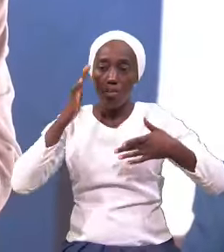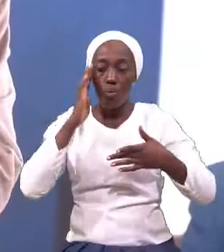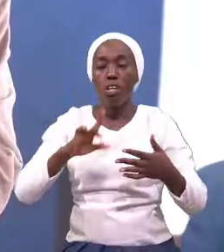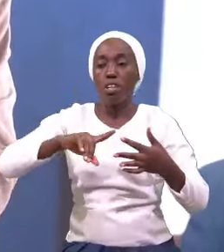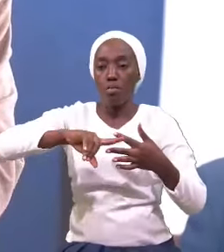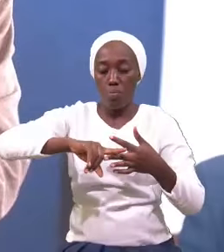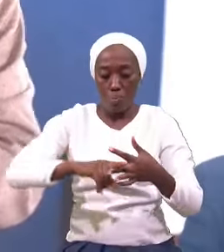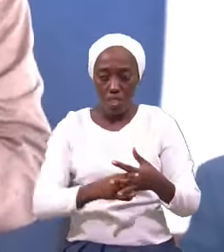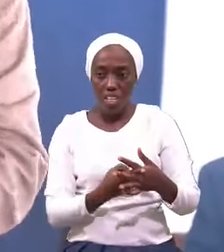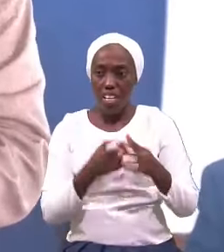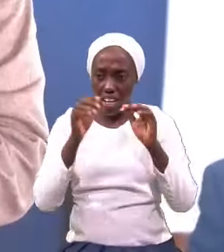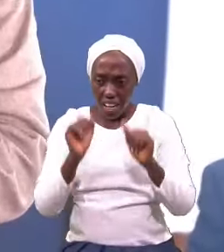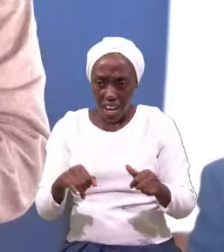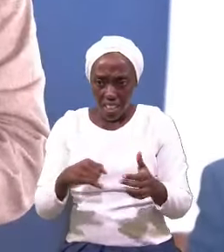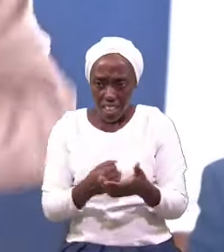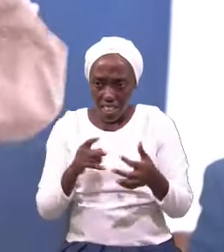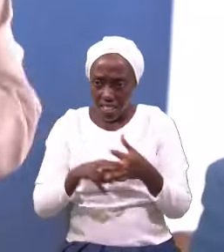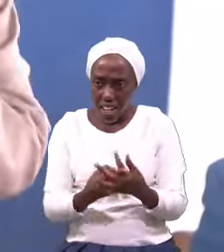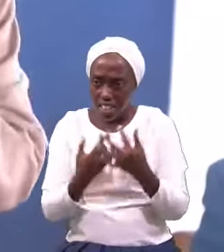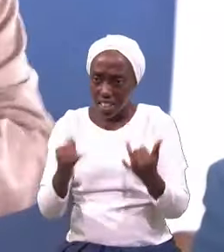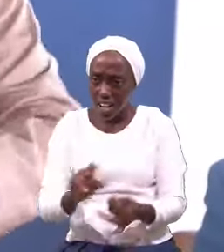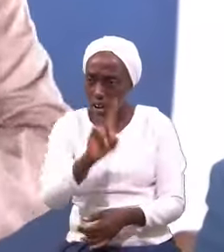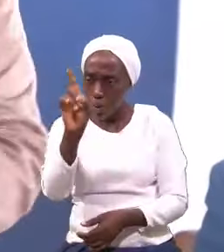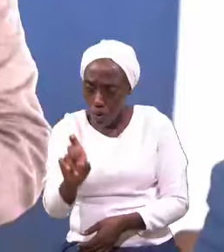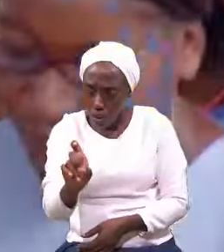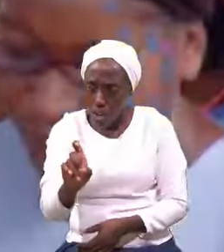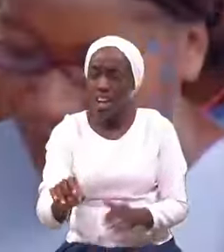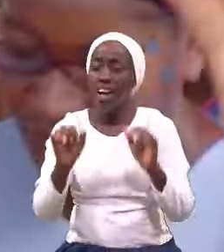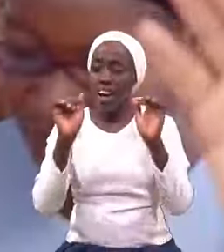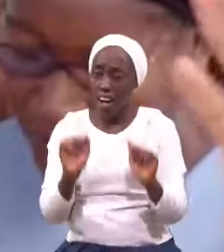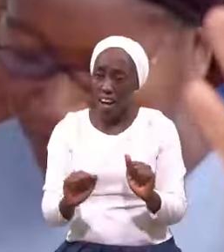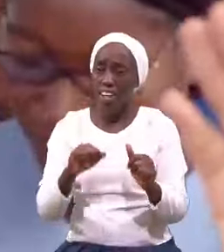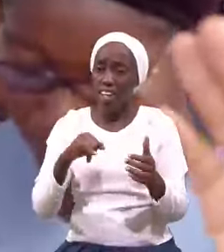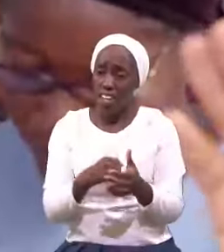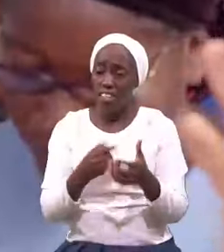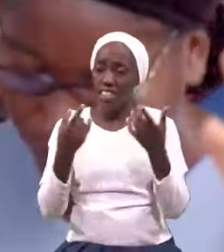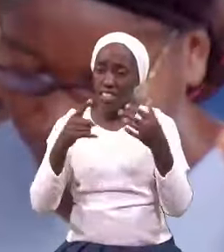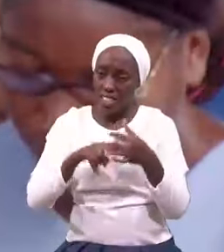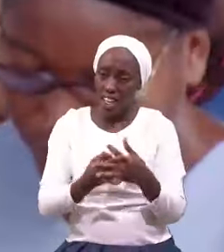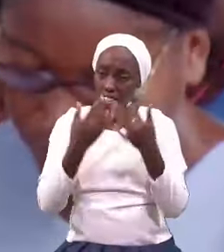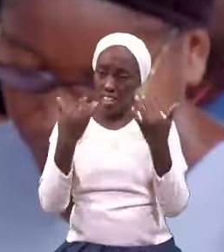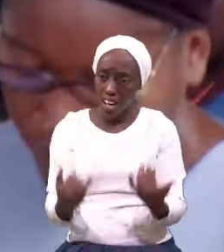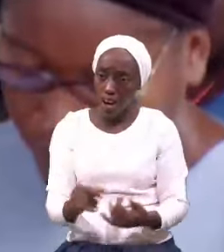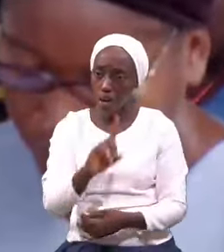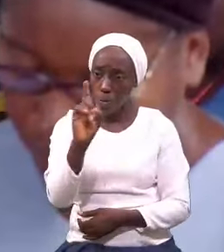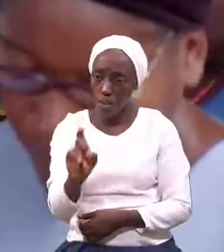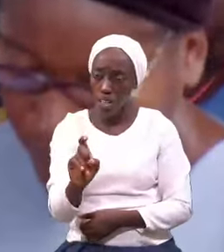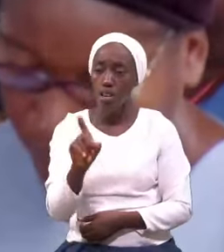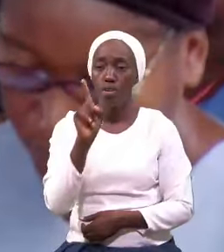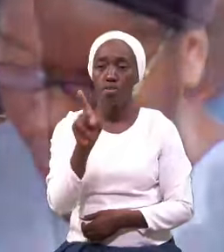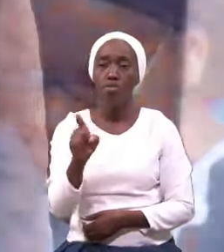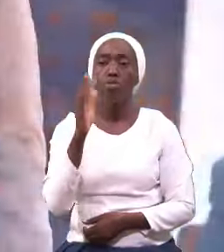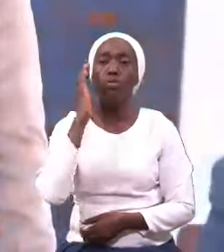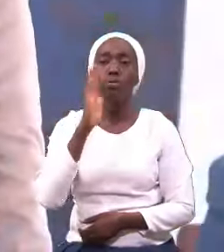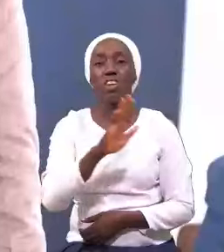Can it start now? I say, can it start now? You will never